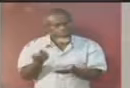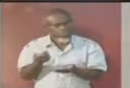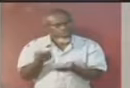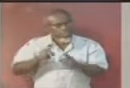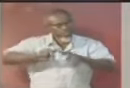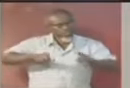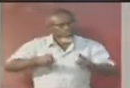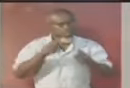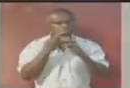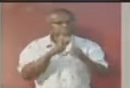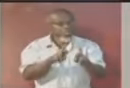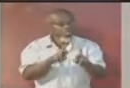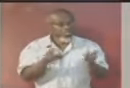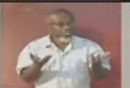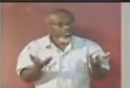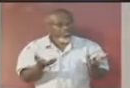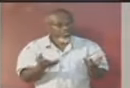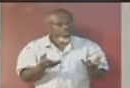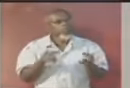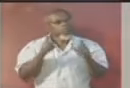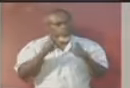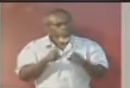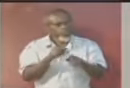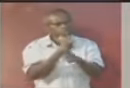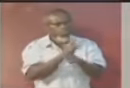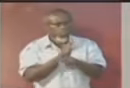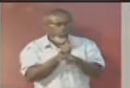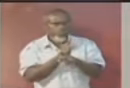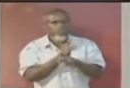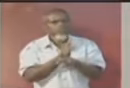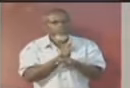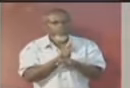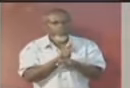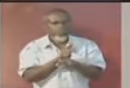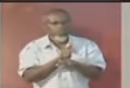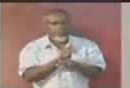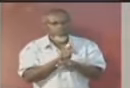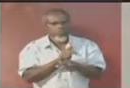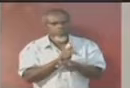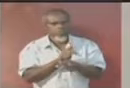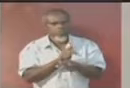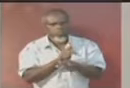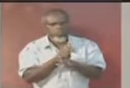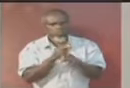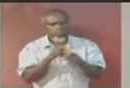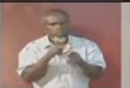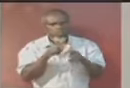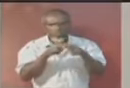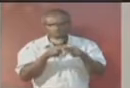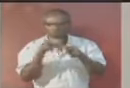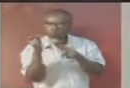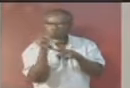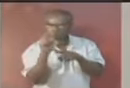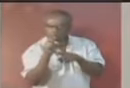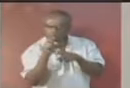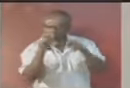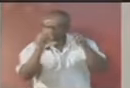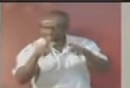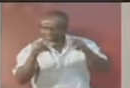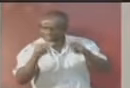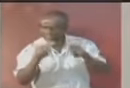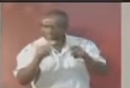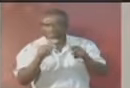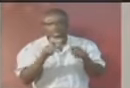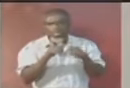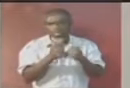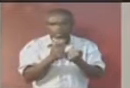relation to where that context is and what's circulating. So I just want to put that there. It's useful, but it's not the